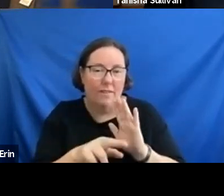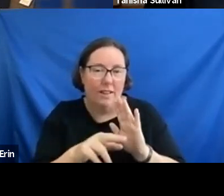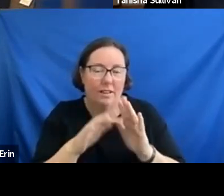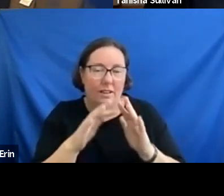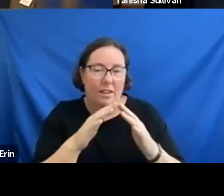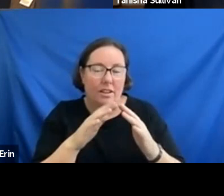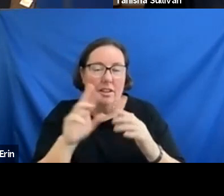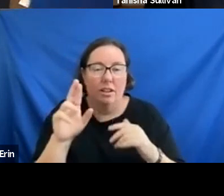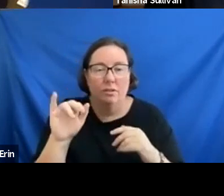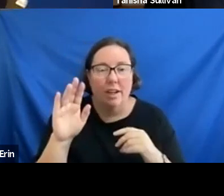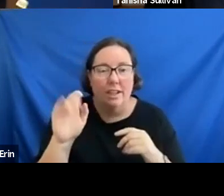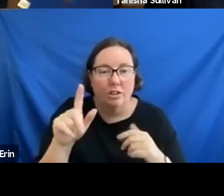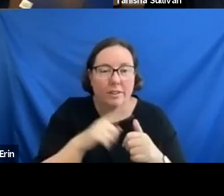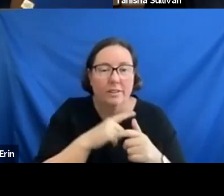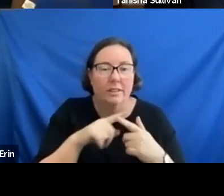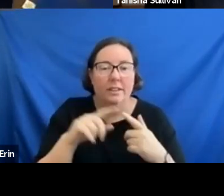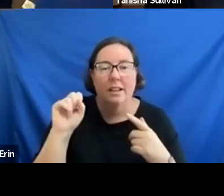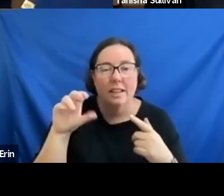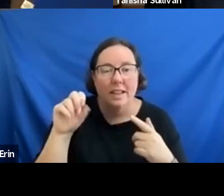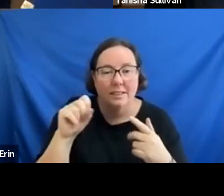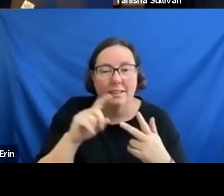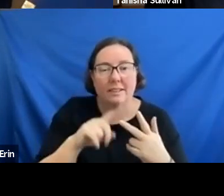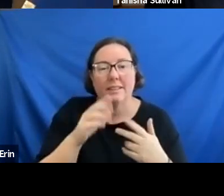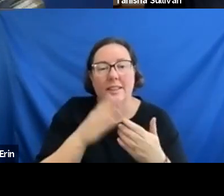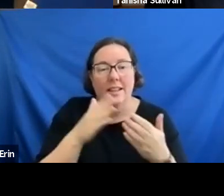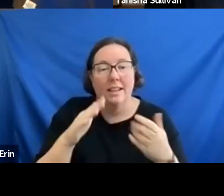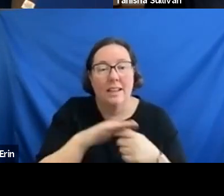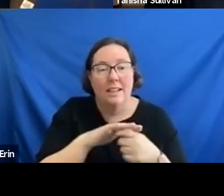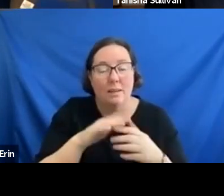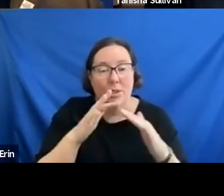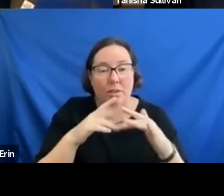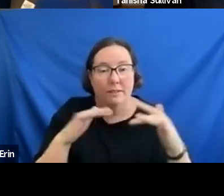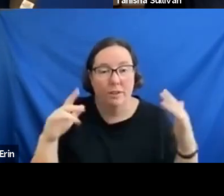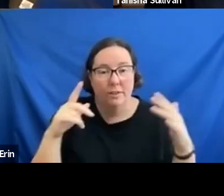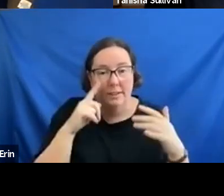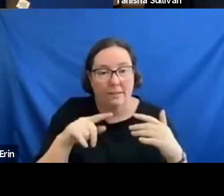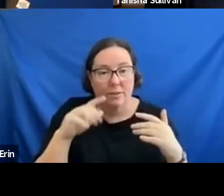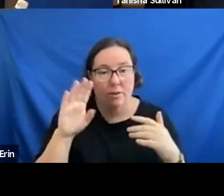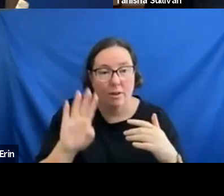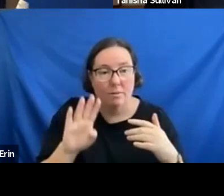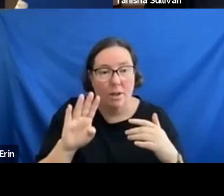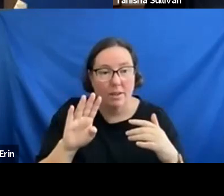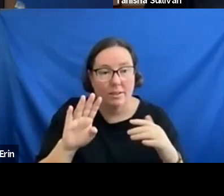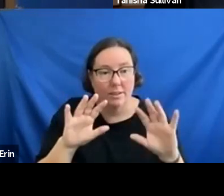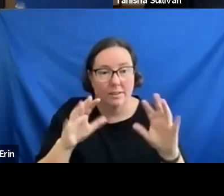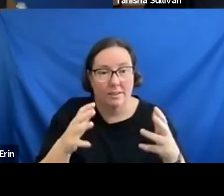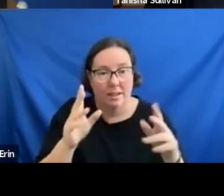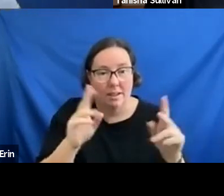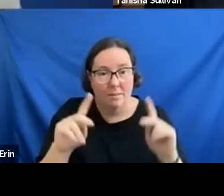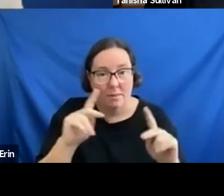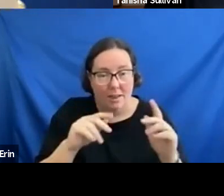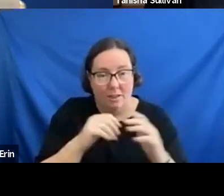racial, socioeconomic, and neighborhood diversity of Boston's K-12 population. And I do